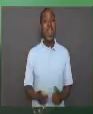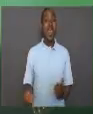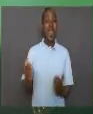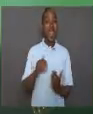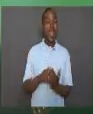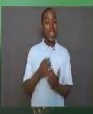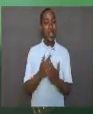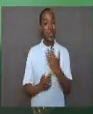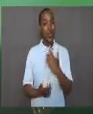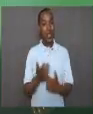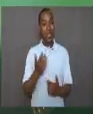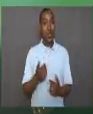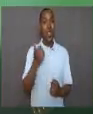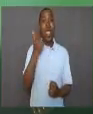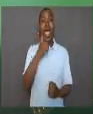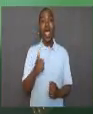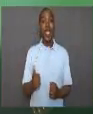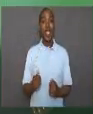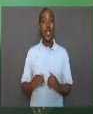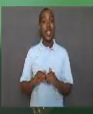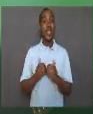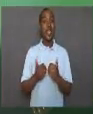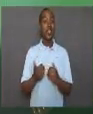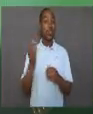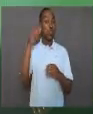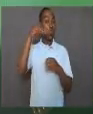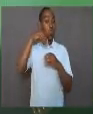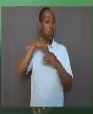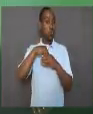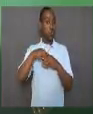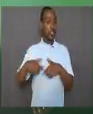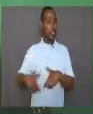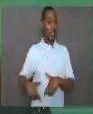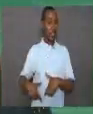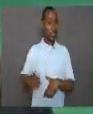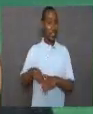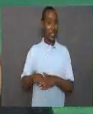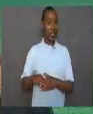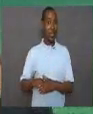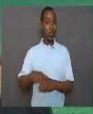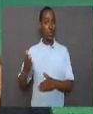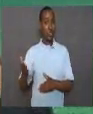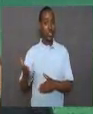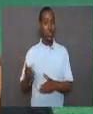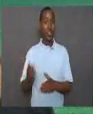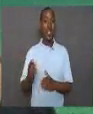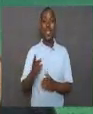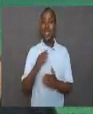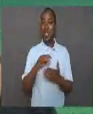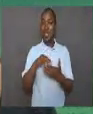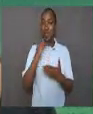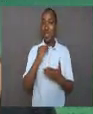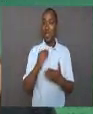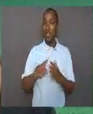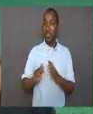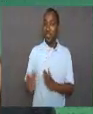discuss how air moves in and out of the lungs. Are you ready to begin?